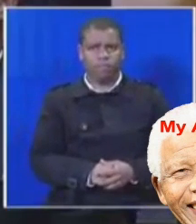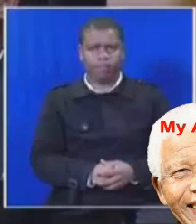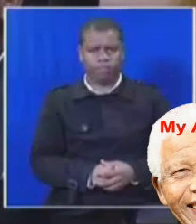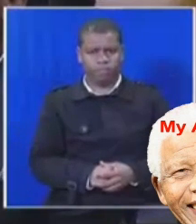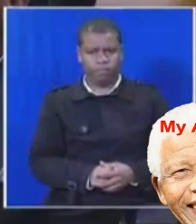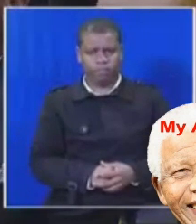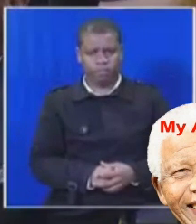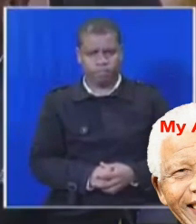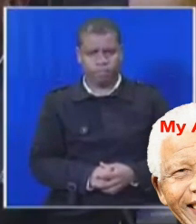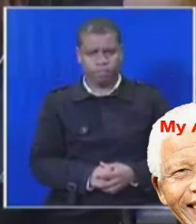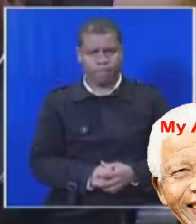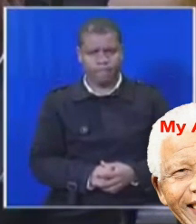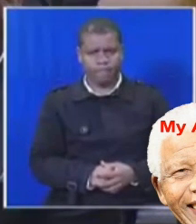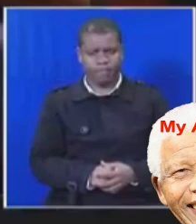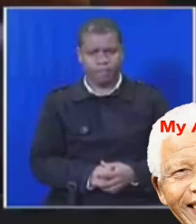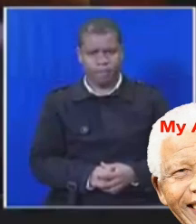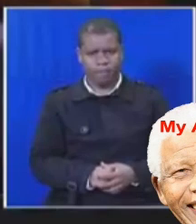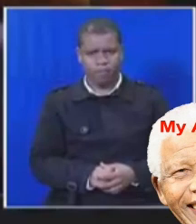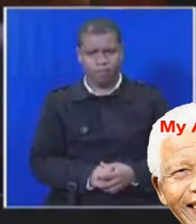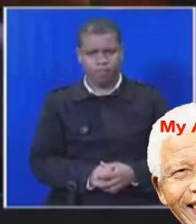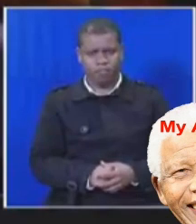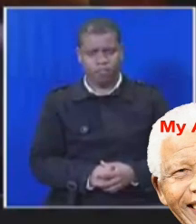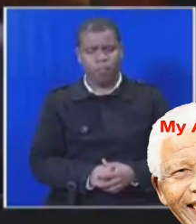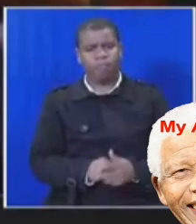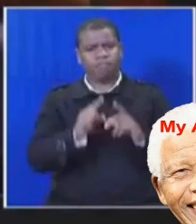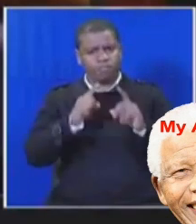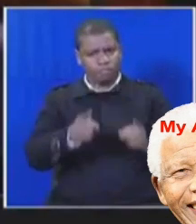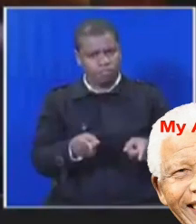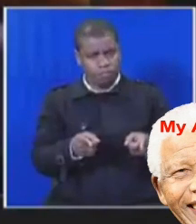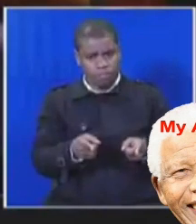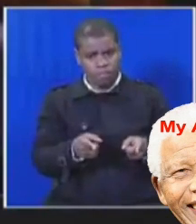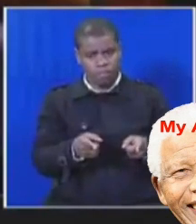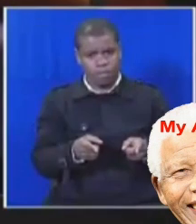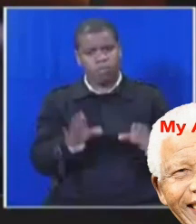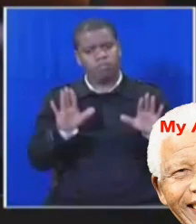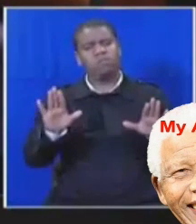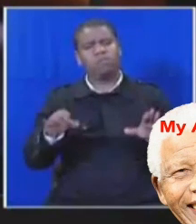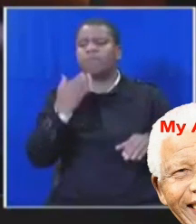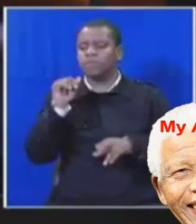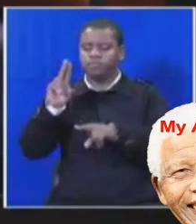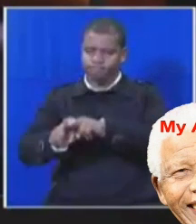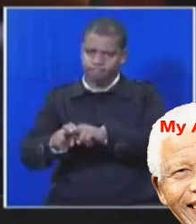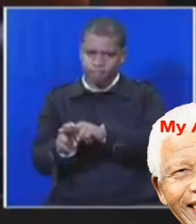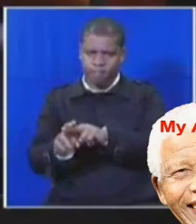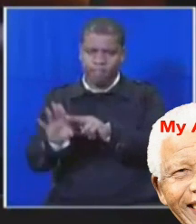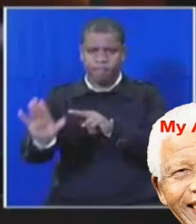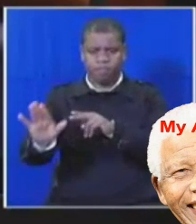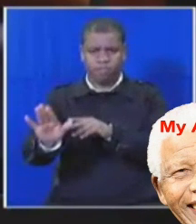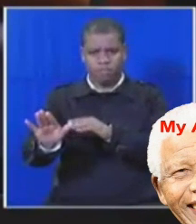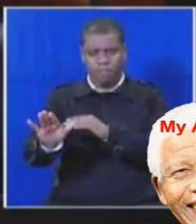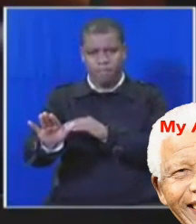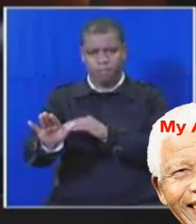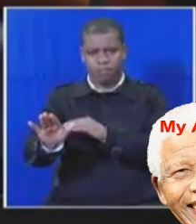Honorable members. That's an Order. instruction. You Order. cannot. Honorable Chief Whip, can you take your seat? Honorable